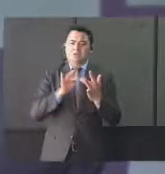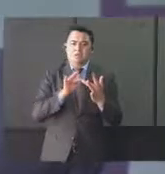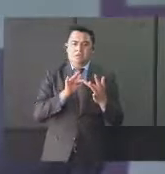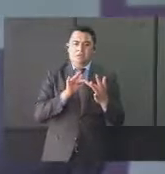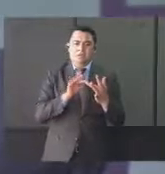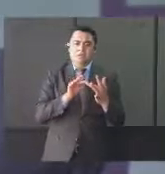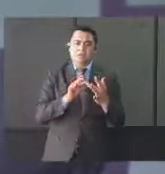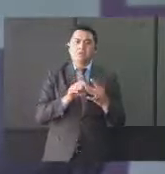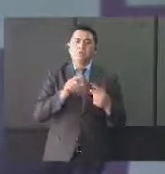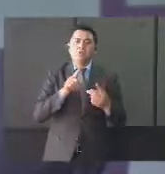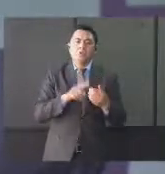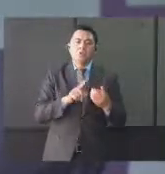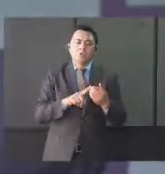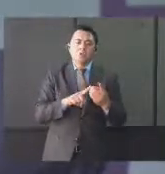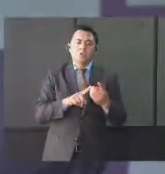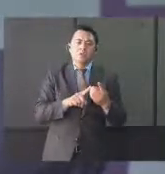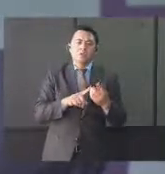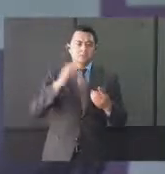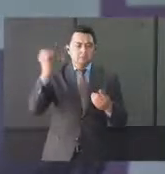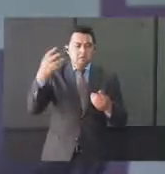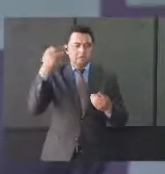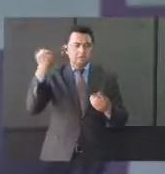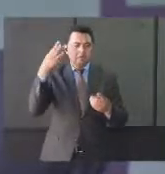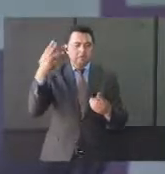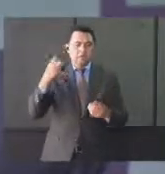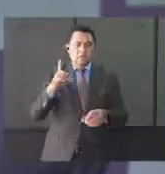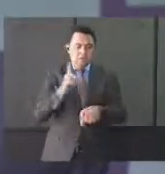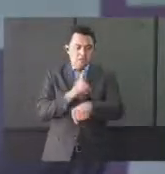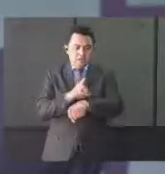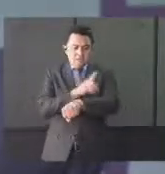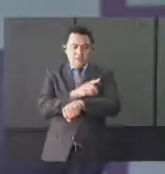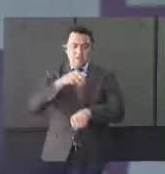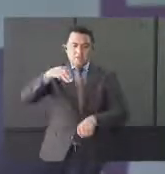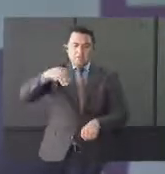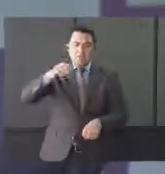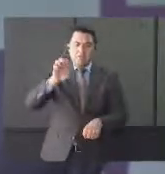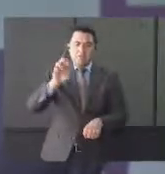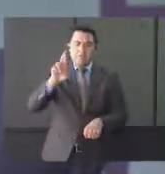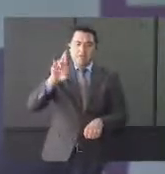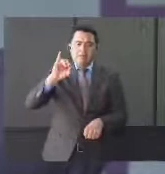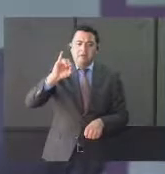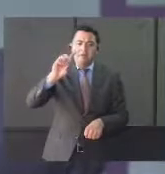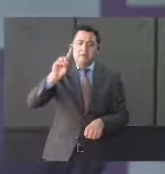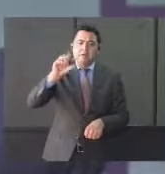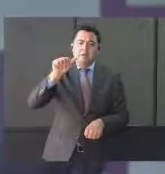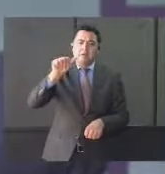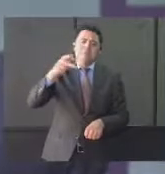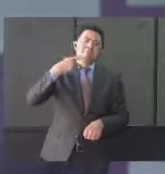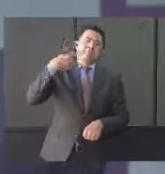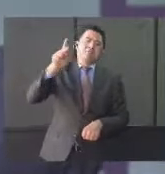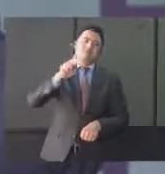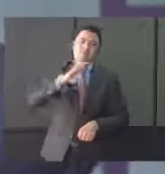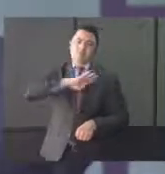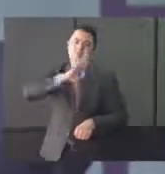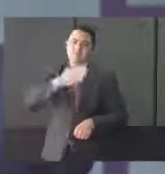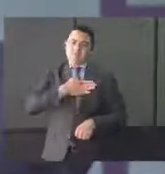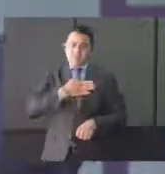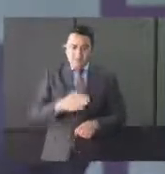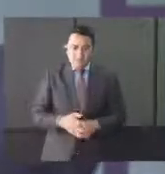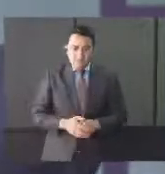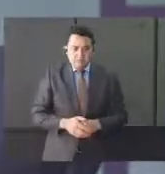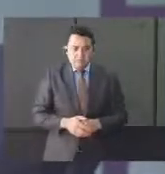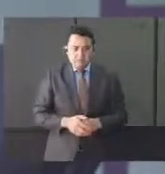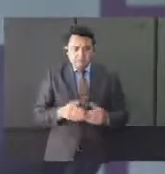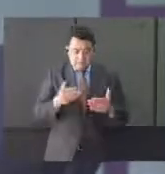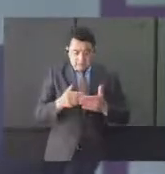event. You can register at what they call Congreso de Mérida, Mérida Congress, which is practically closing